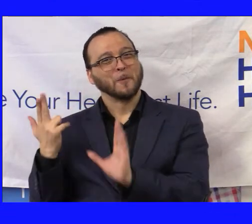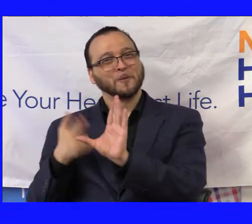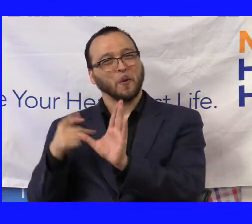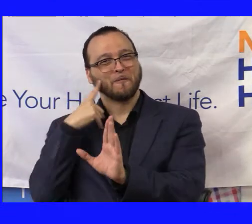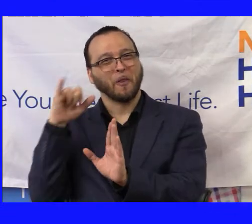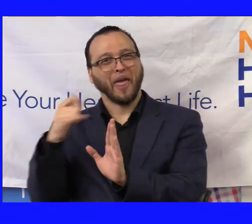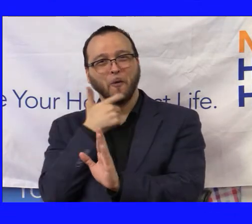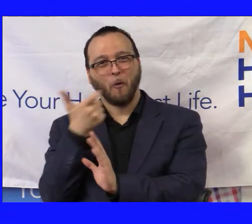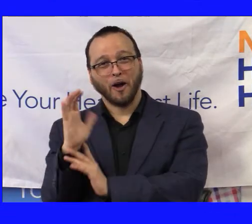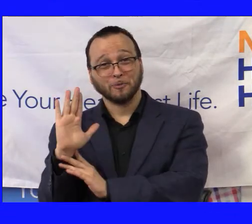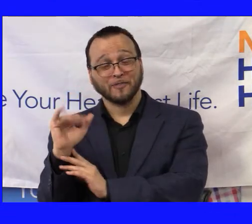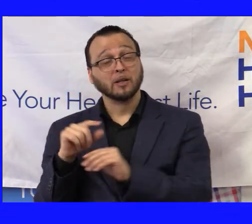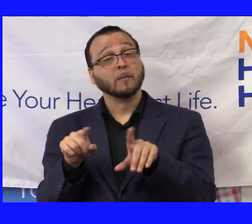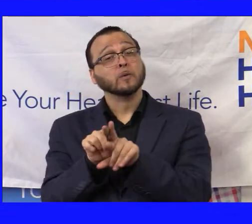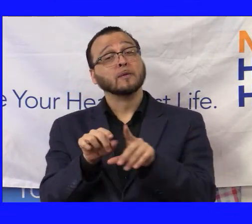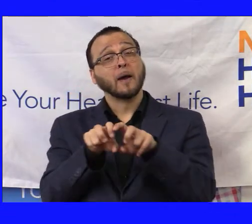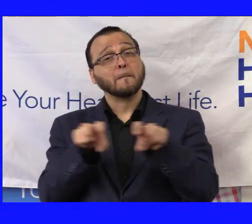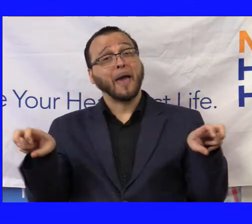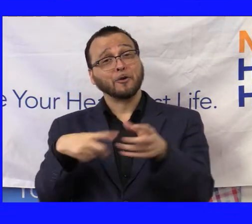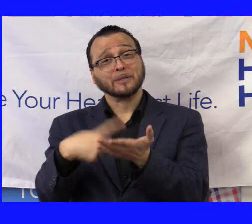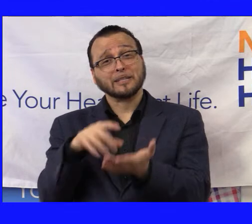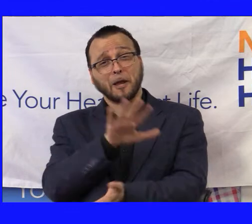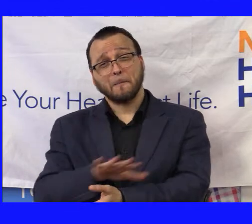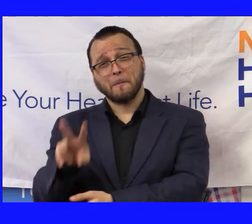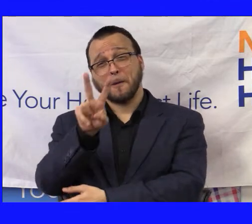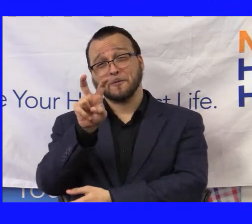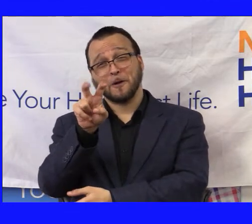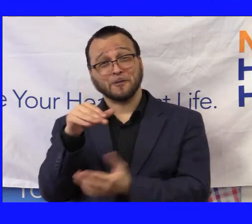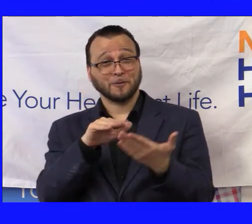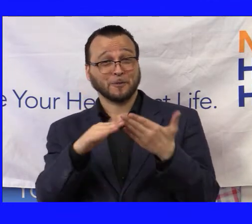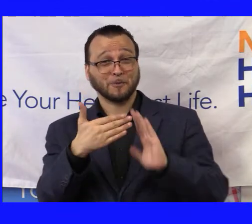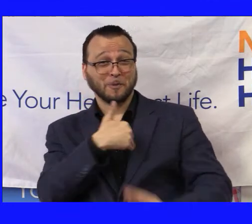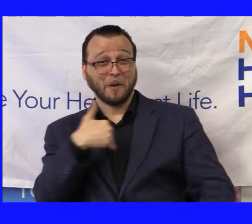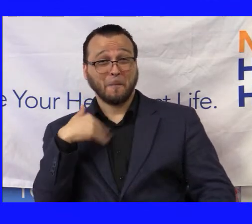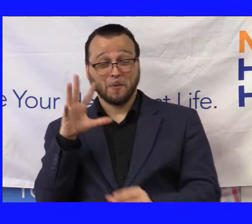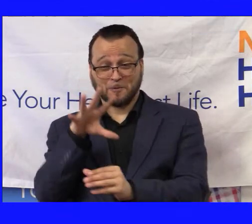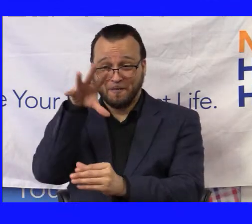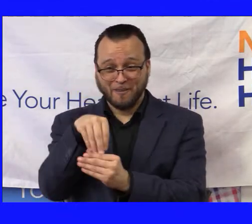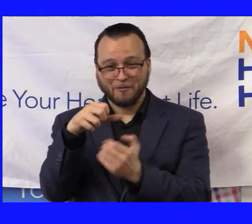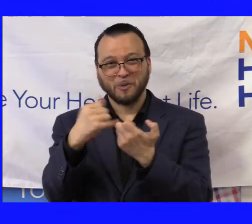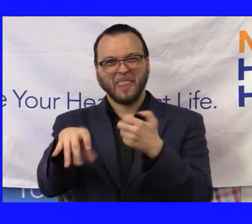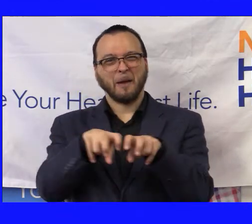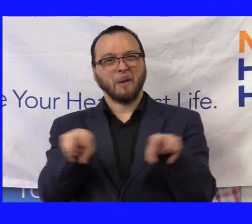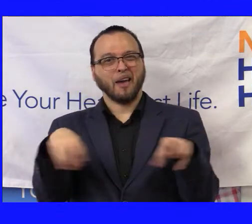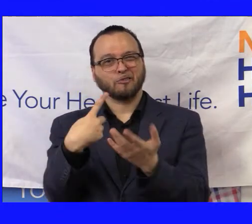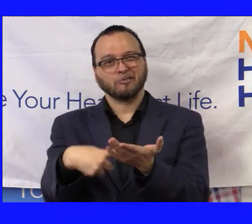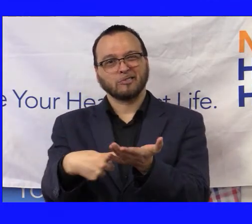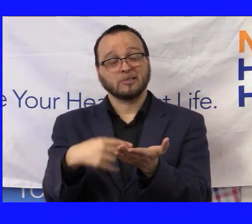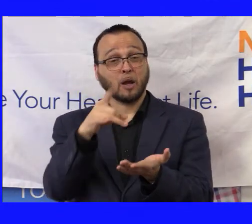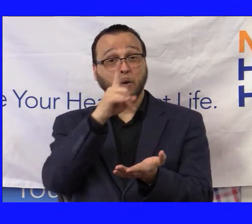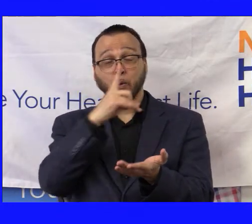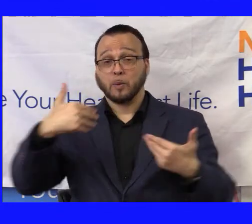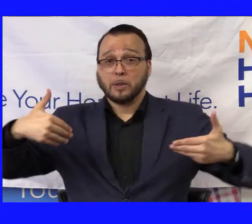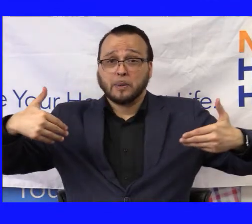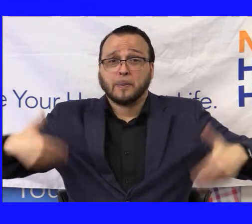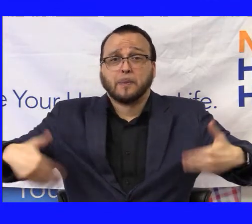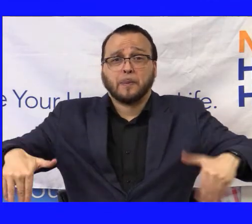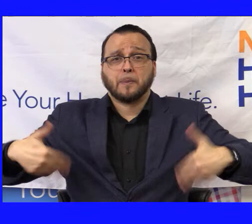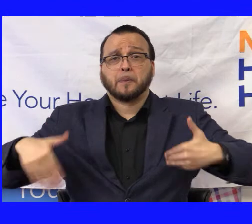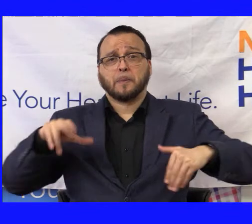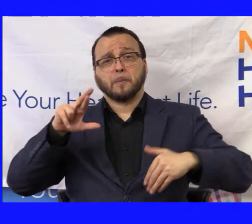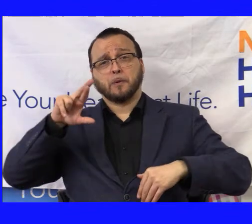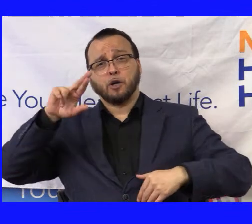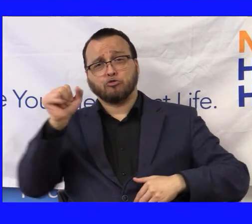panel discussion, which had about 200 community members involved in the panel discussion. And it was a really robust,